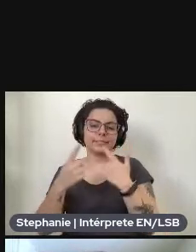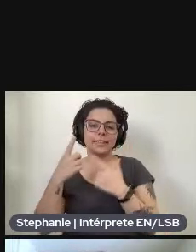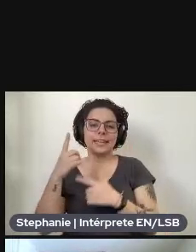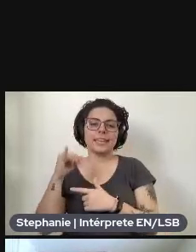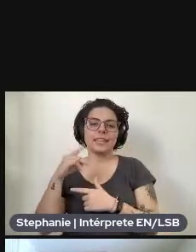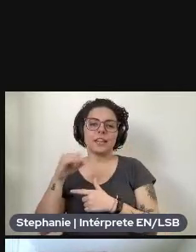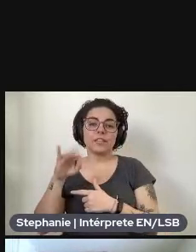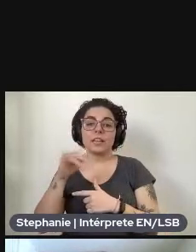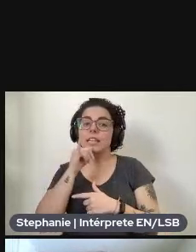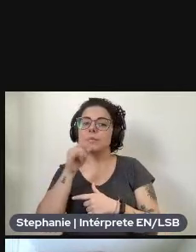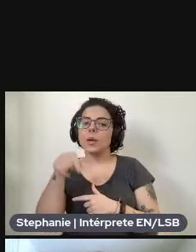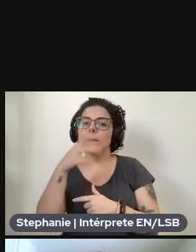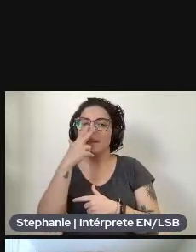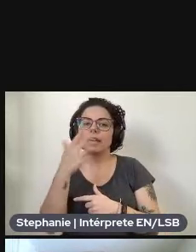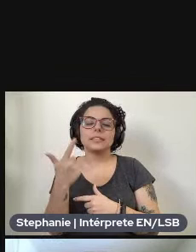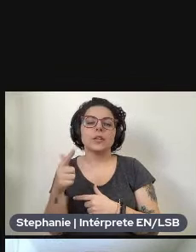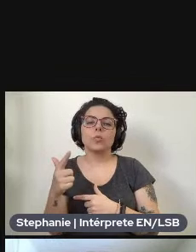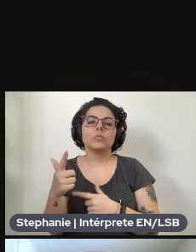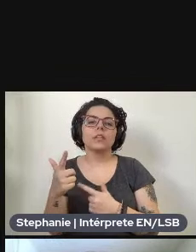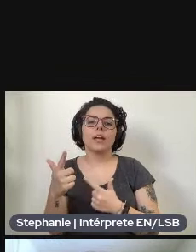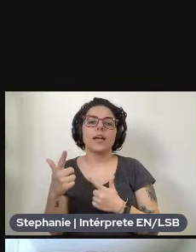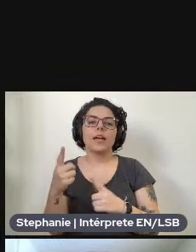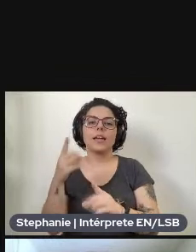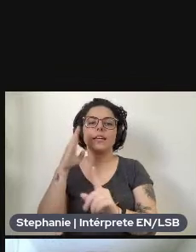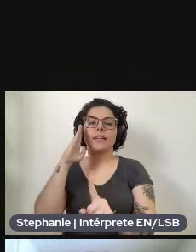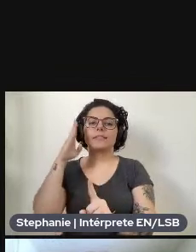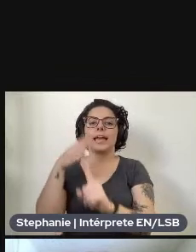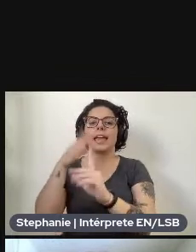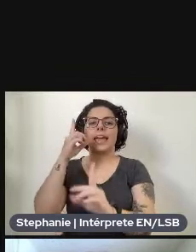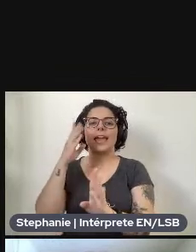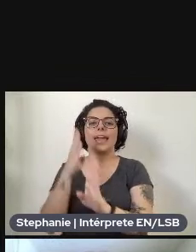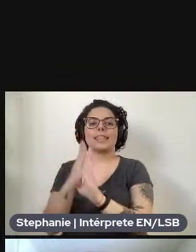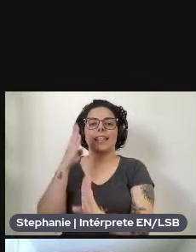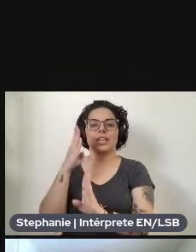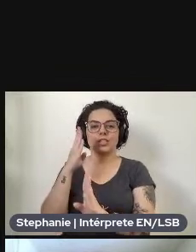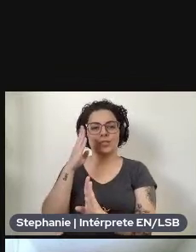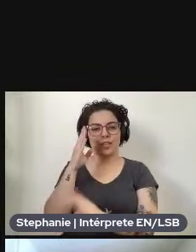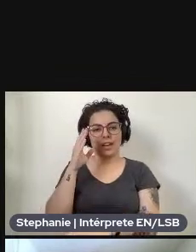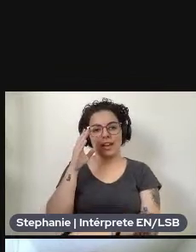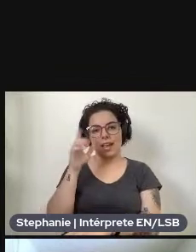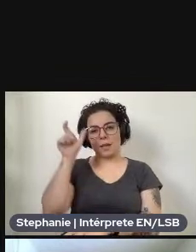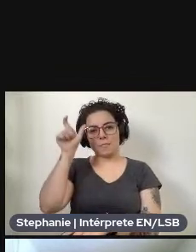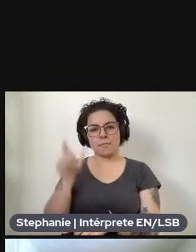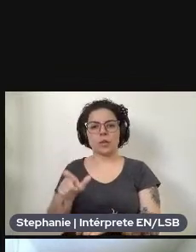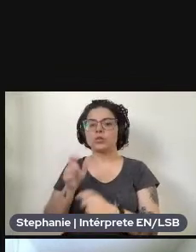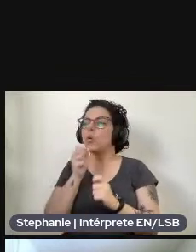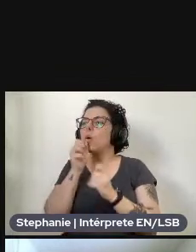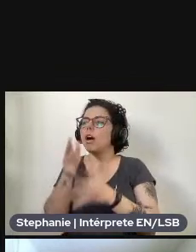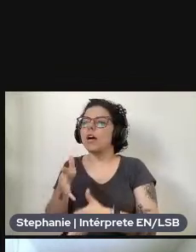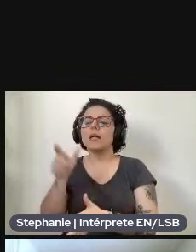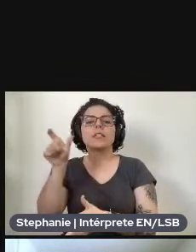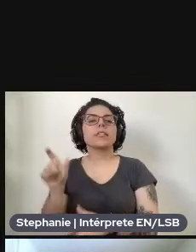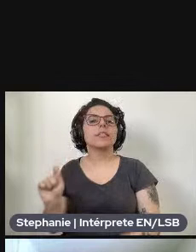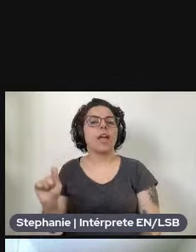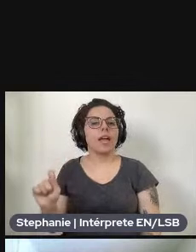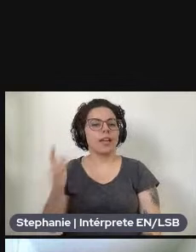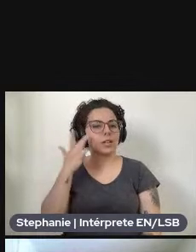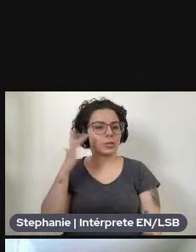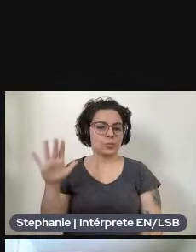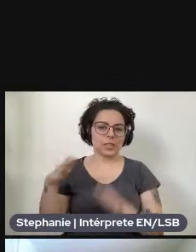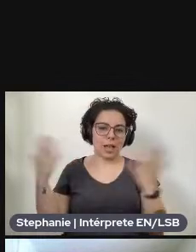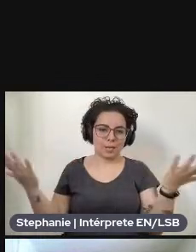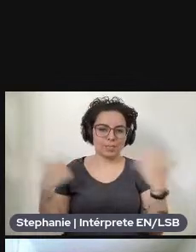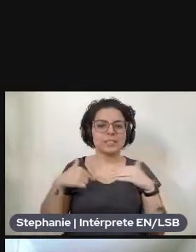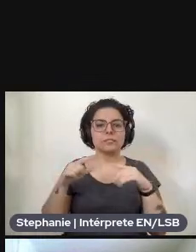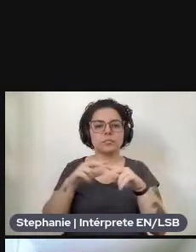is not identifiable for the addressee, and in this special case also not for the